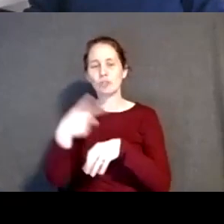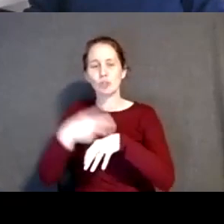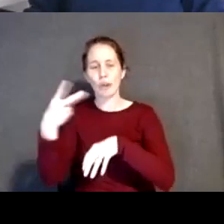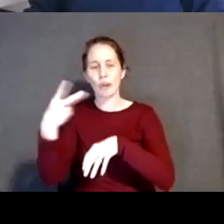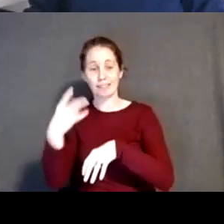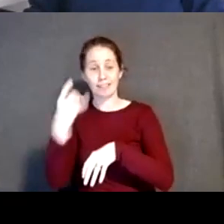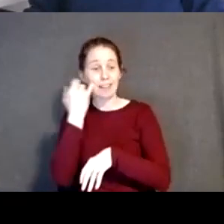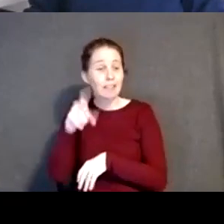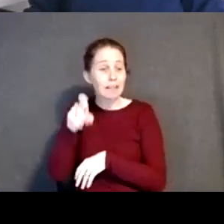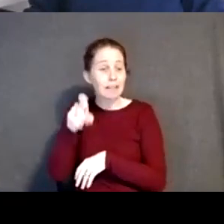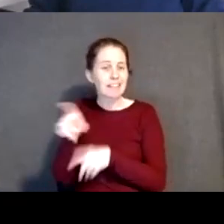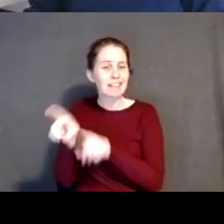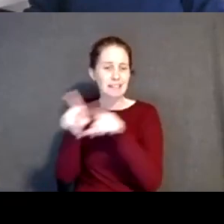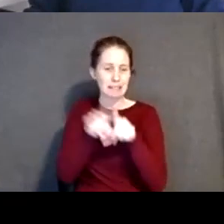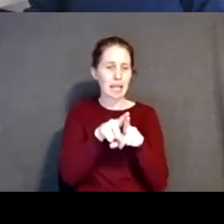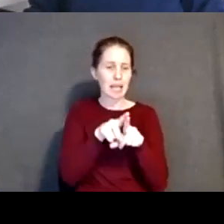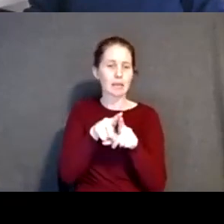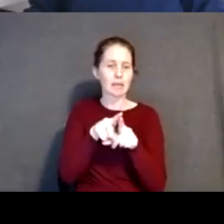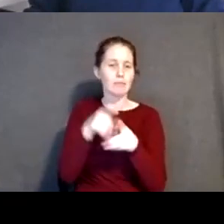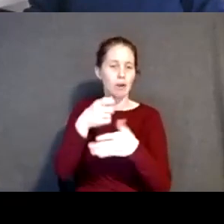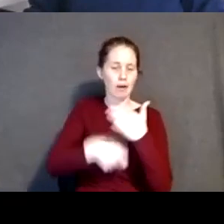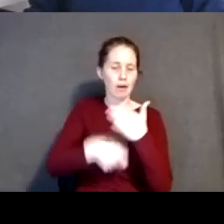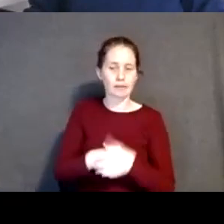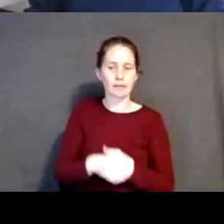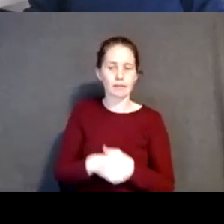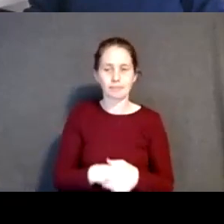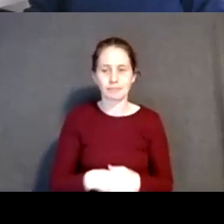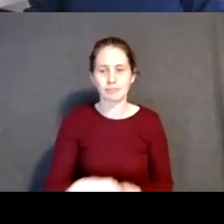at the same lease rate.